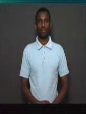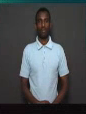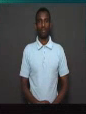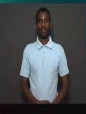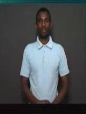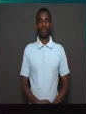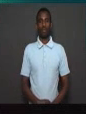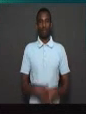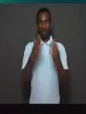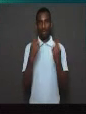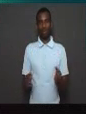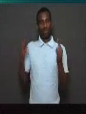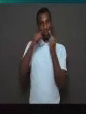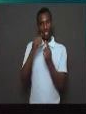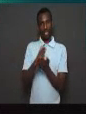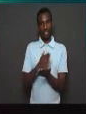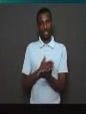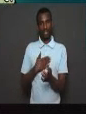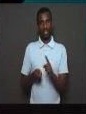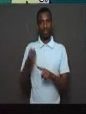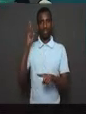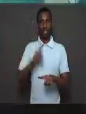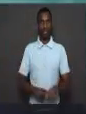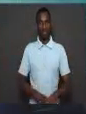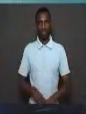Let's get back to our lesson.